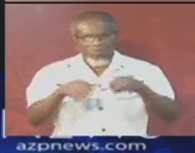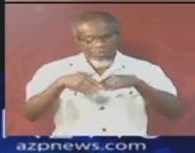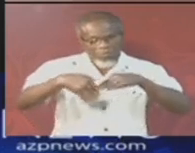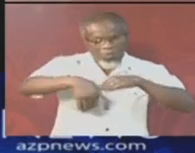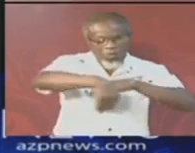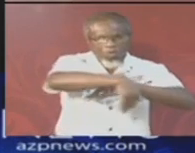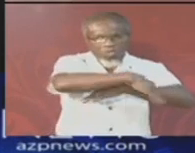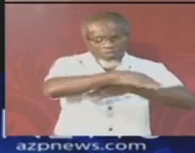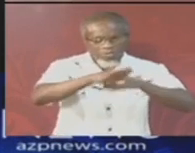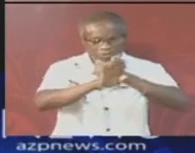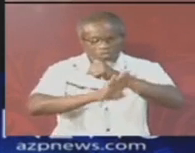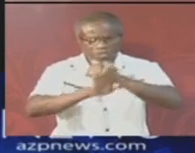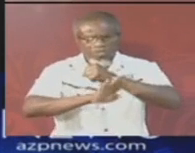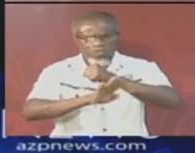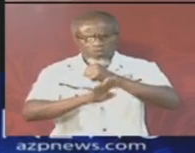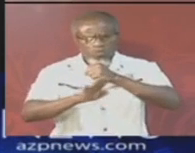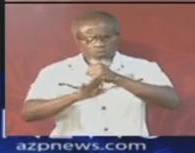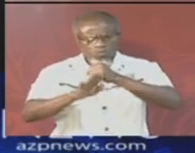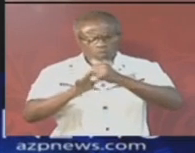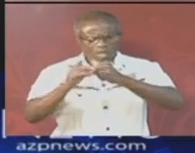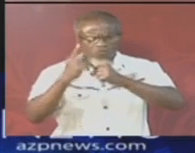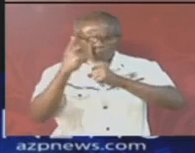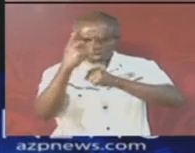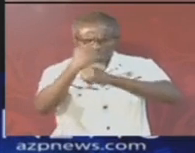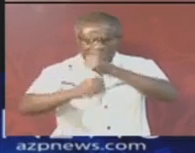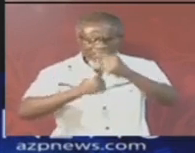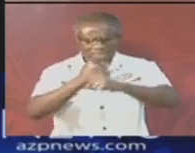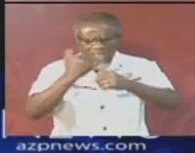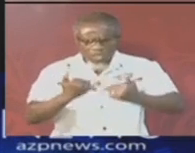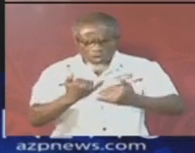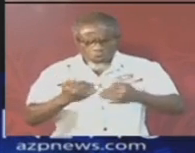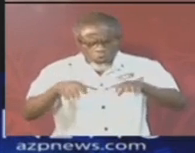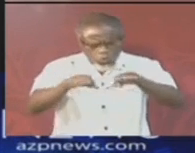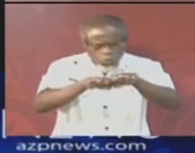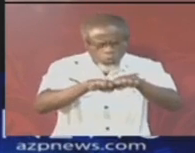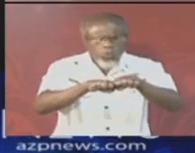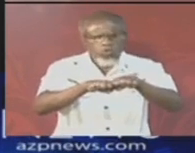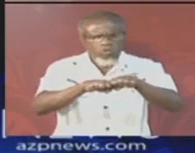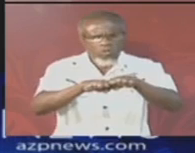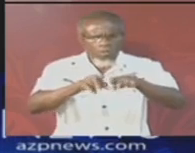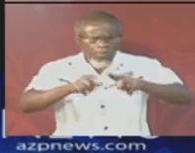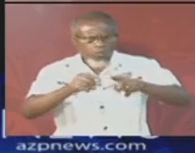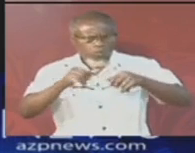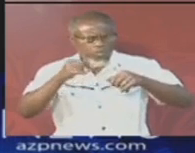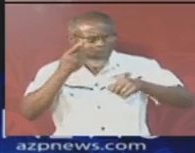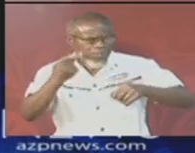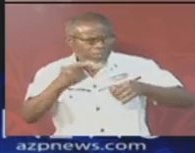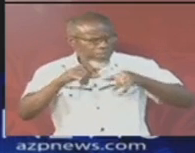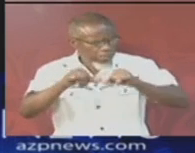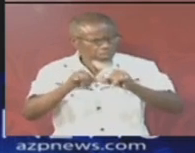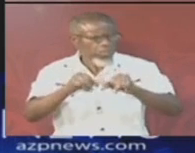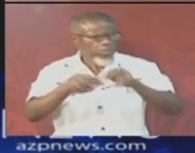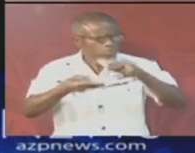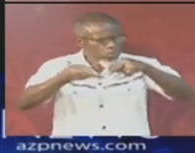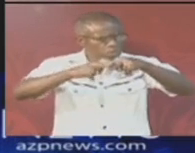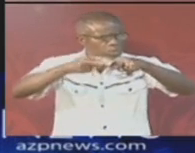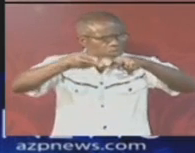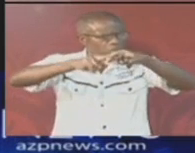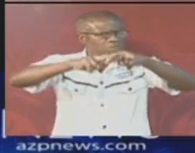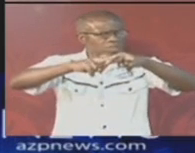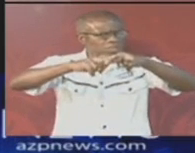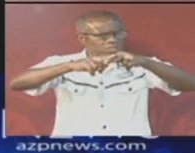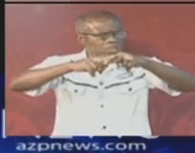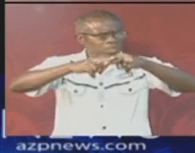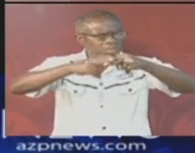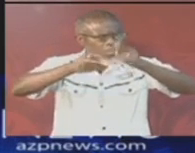have had the borders closed for more than a year now. Cases still have seemed to be increasing. There's seen still an upsurge,